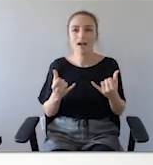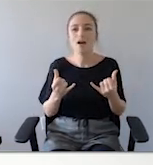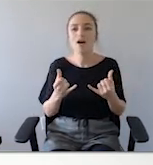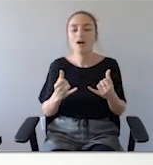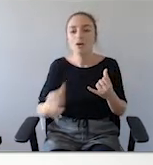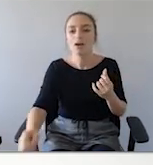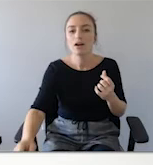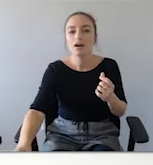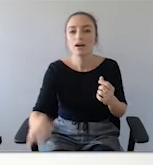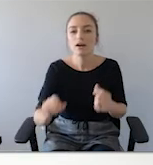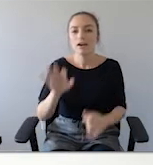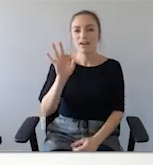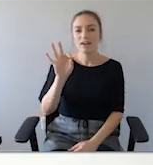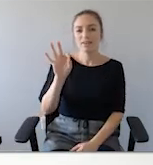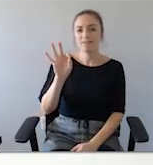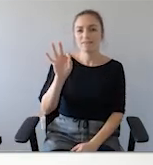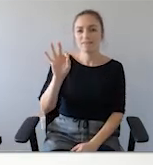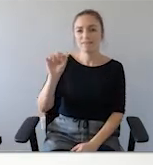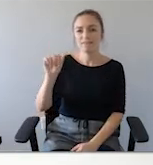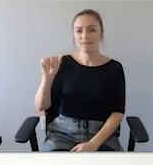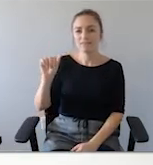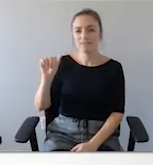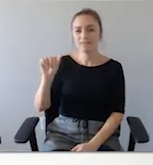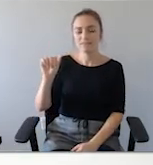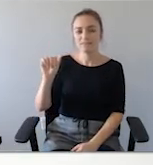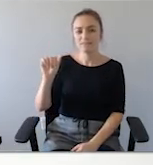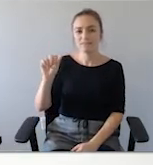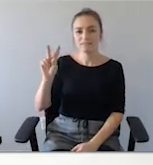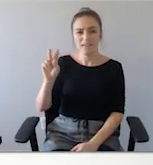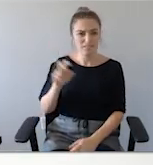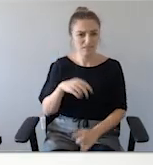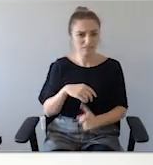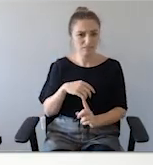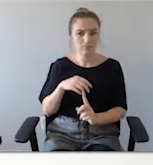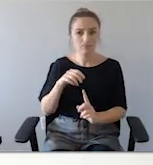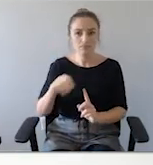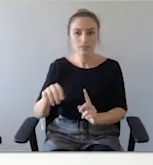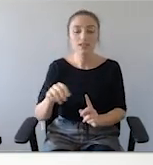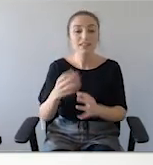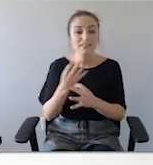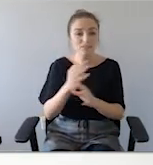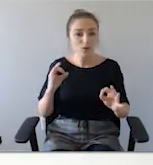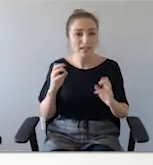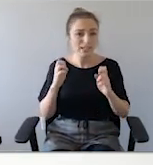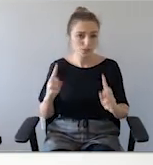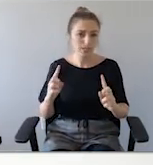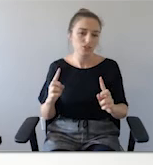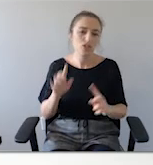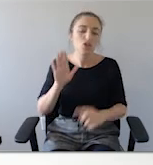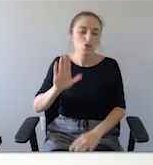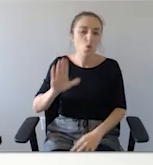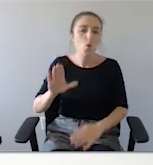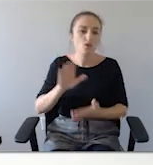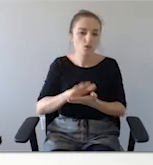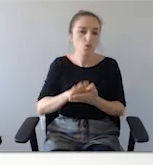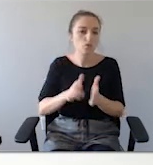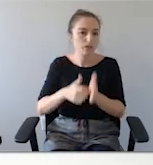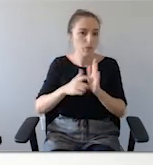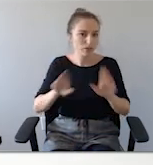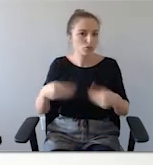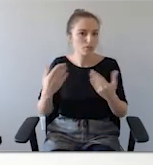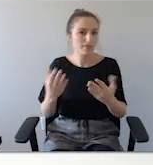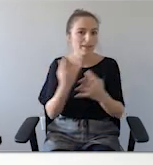public education, and your school is required to give that, provide that. Again, every one of you